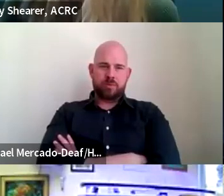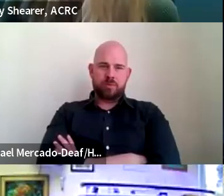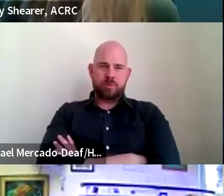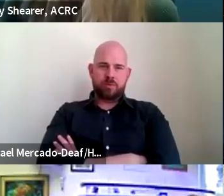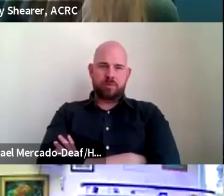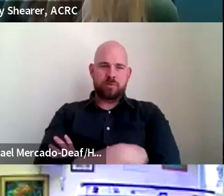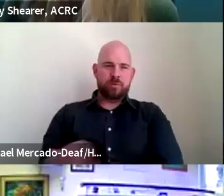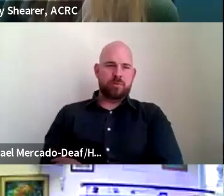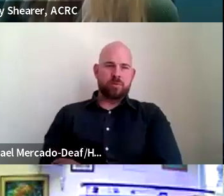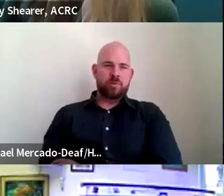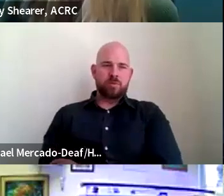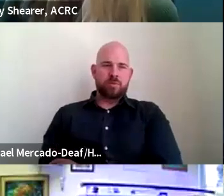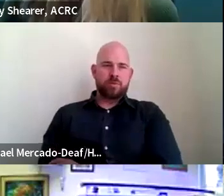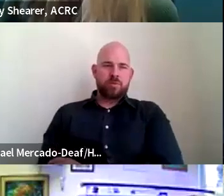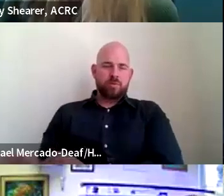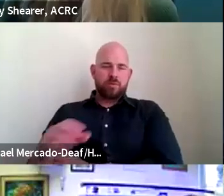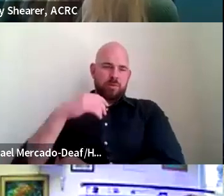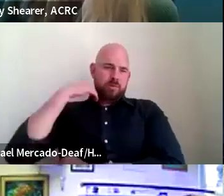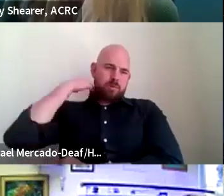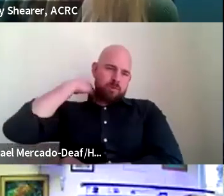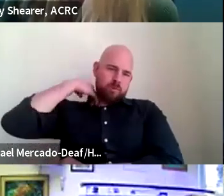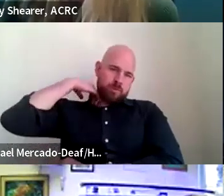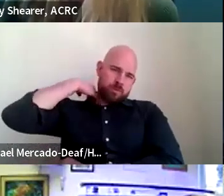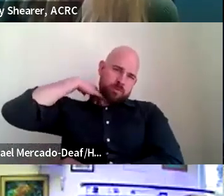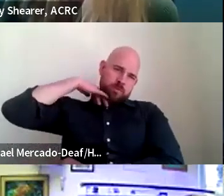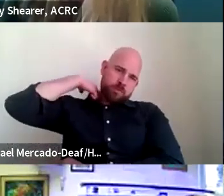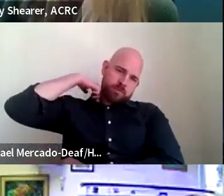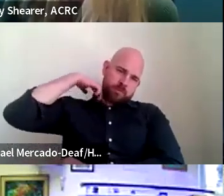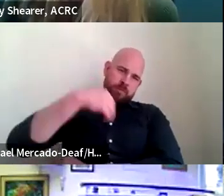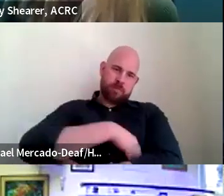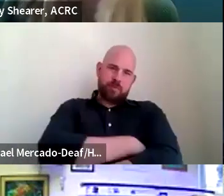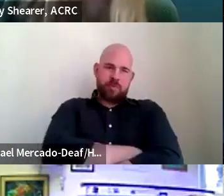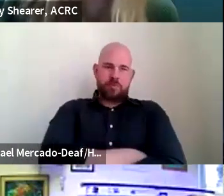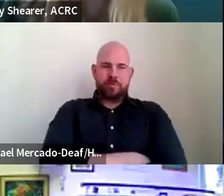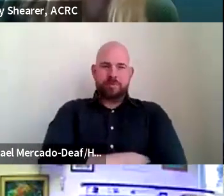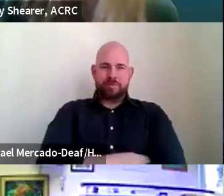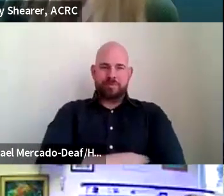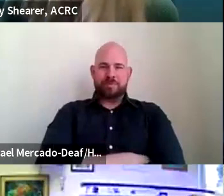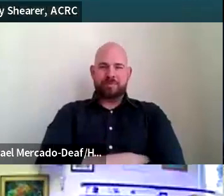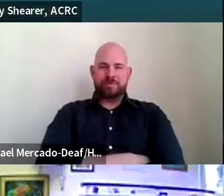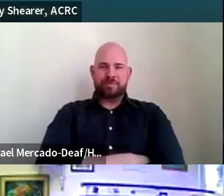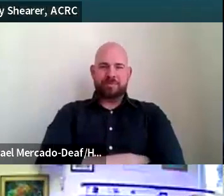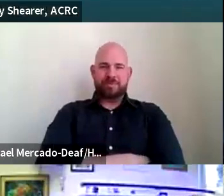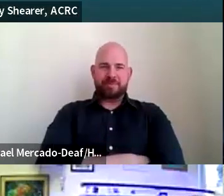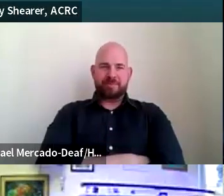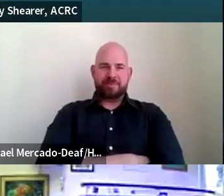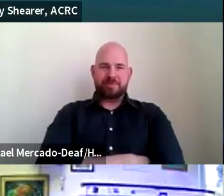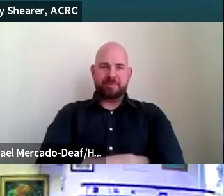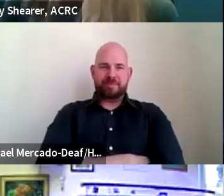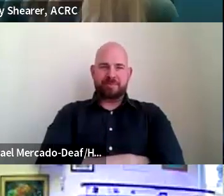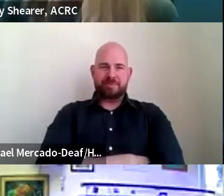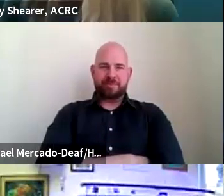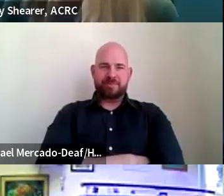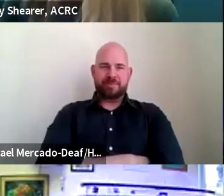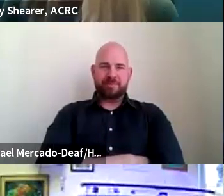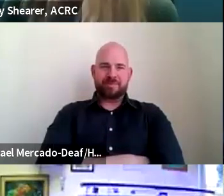Elijah, did I say your name right? I'm sorry. Elijah. It's Elijah. Elijah, sorry. I have a